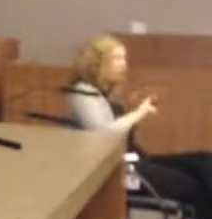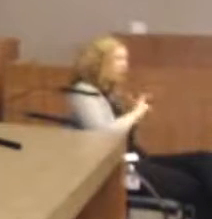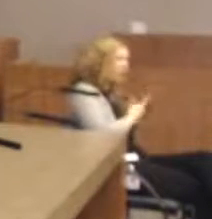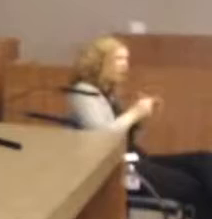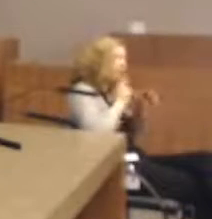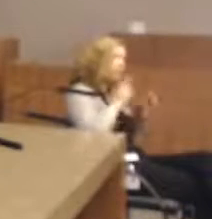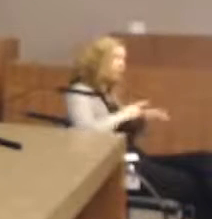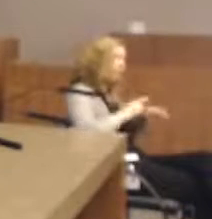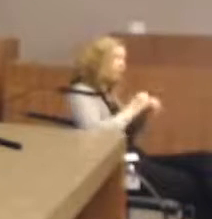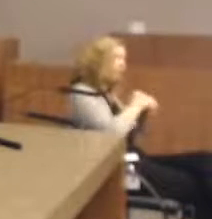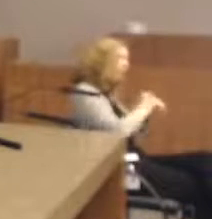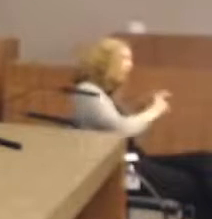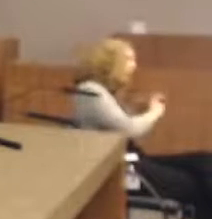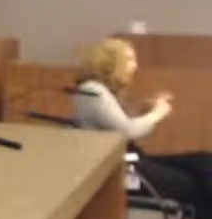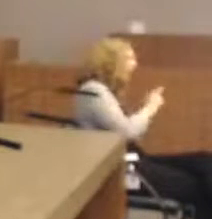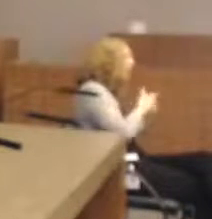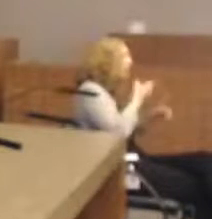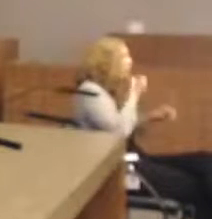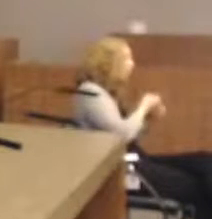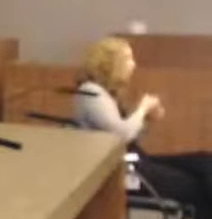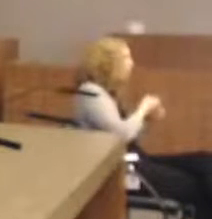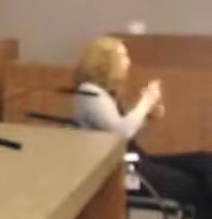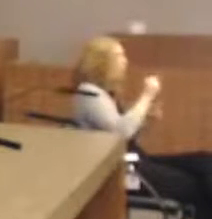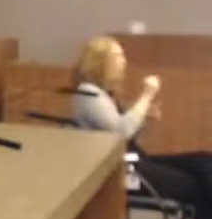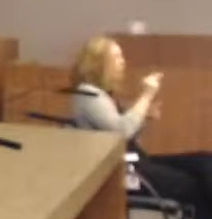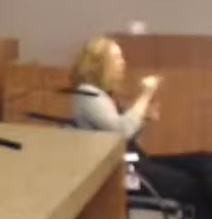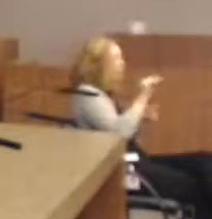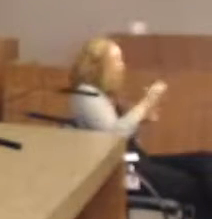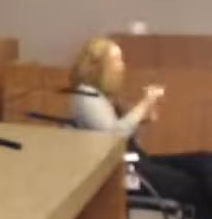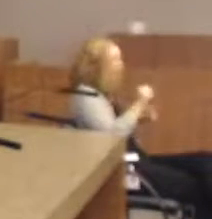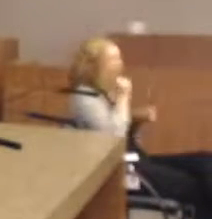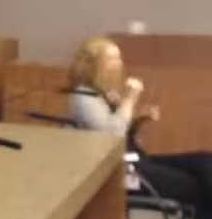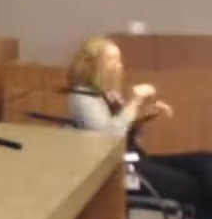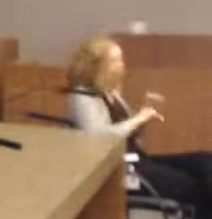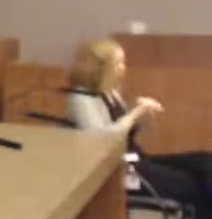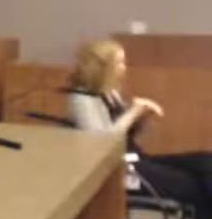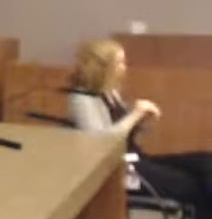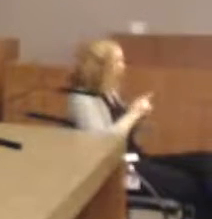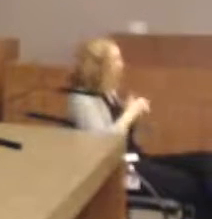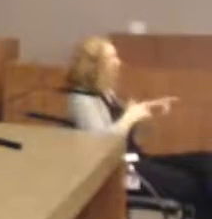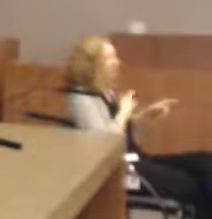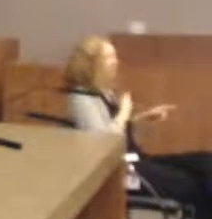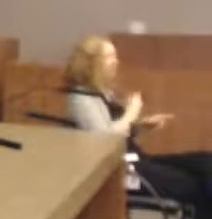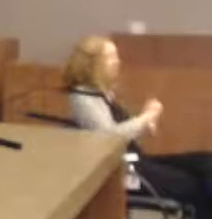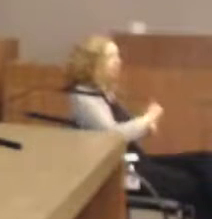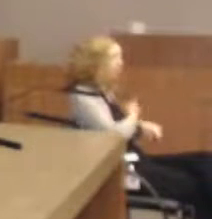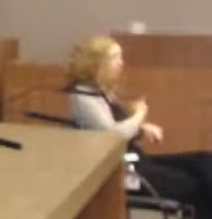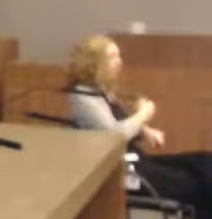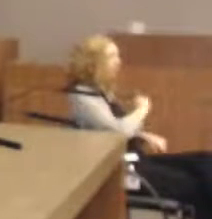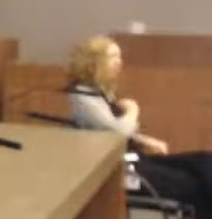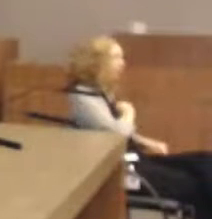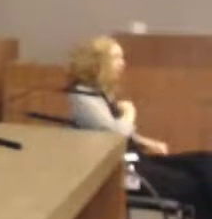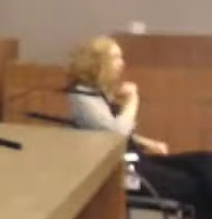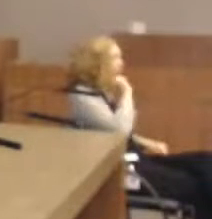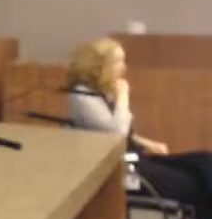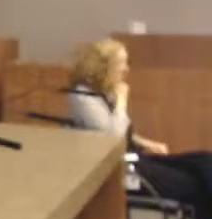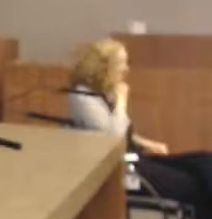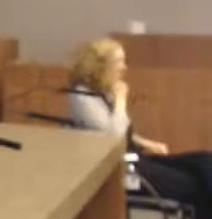flight, and then they go into this tonic immobility and can't move. And then we have a lot of blaming and shame that goes on after it.